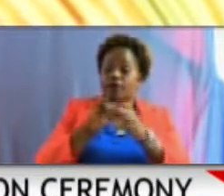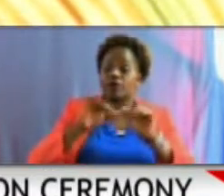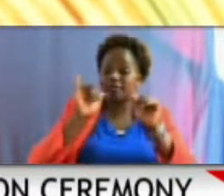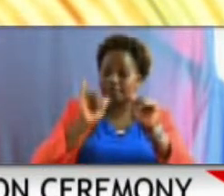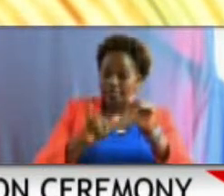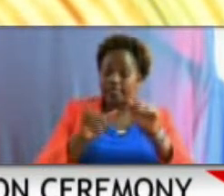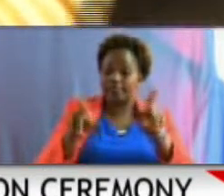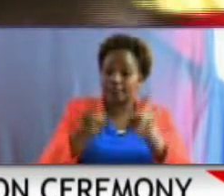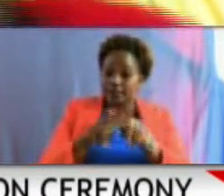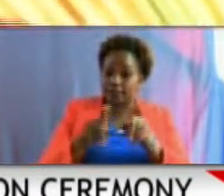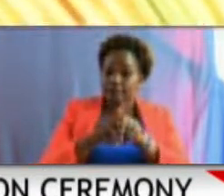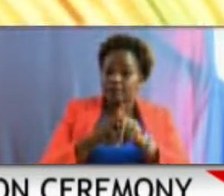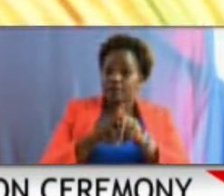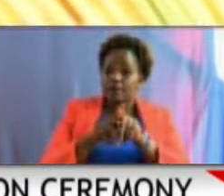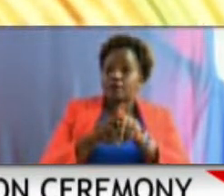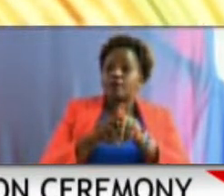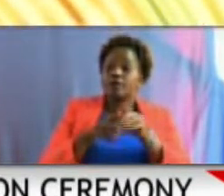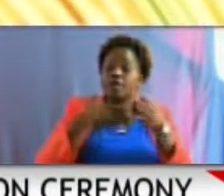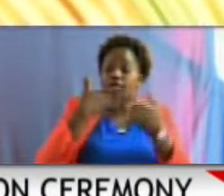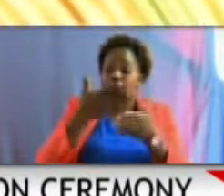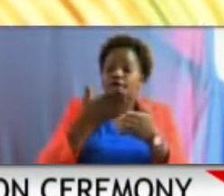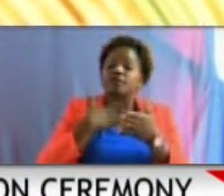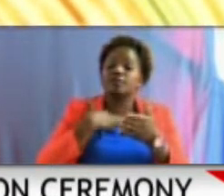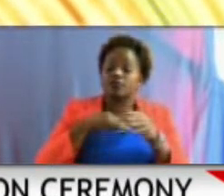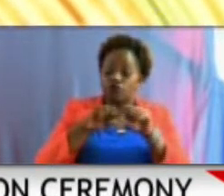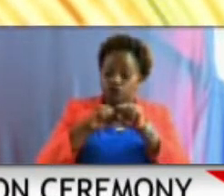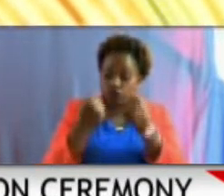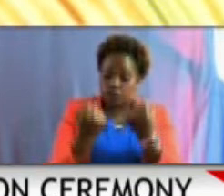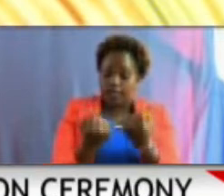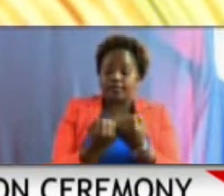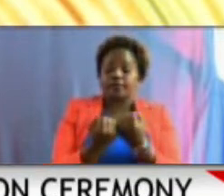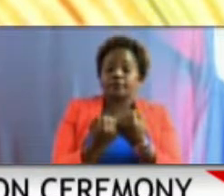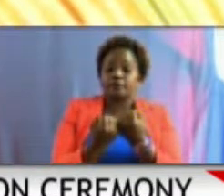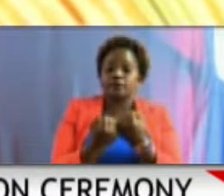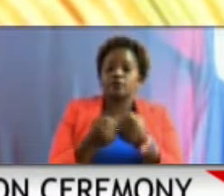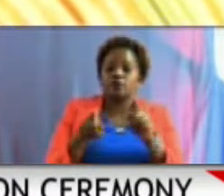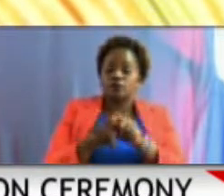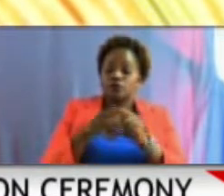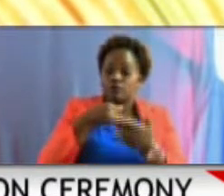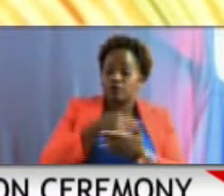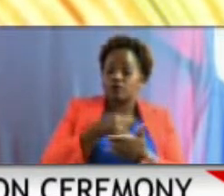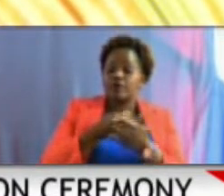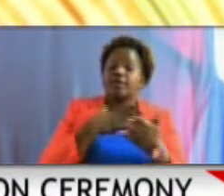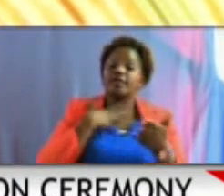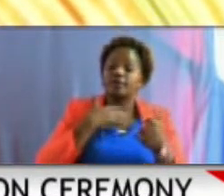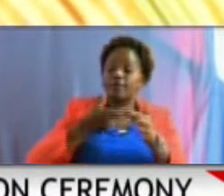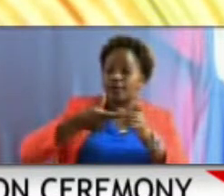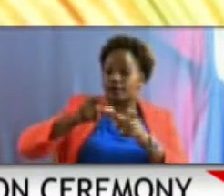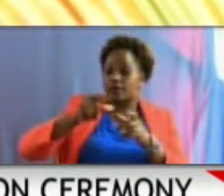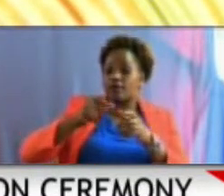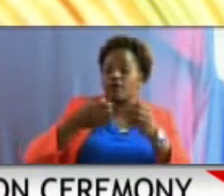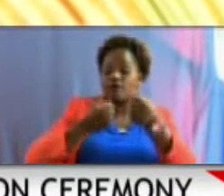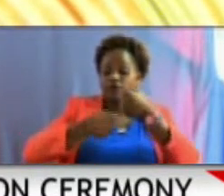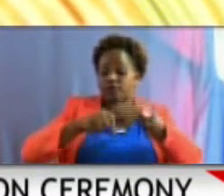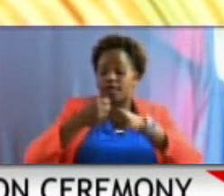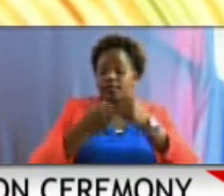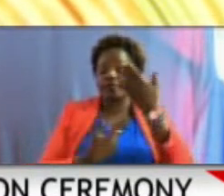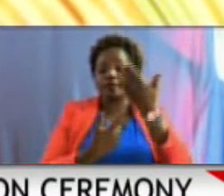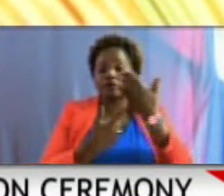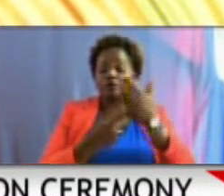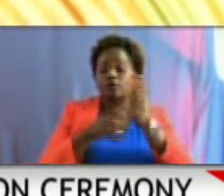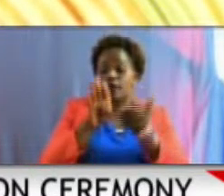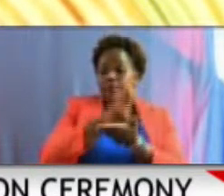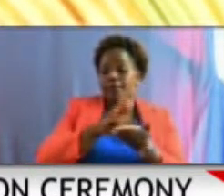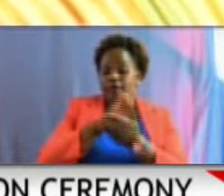remain responsive to the needs of society. With increased demand for science and technology-based